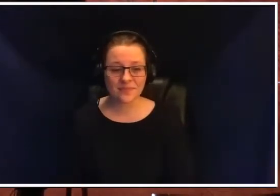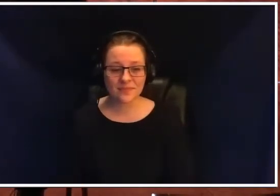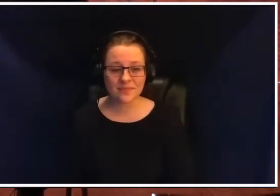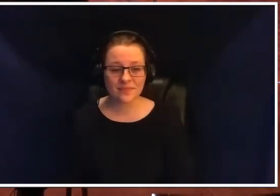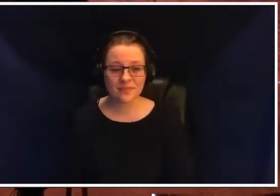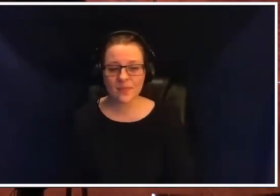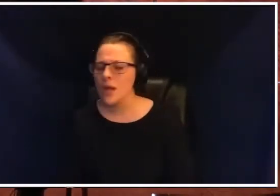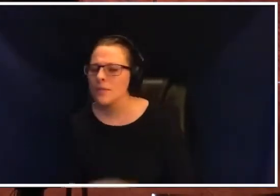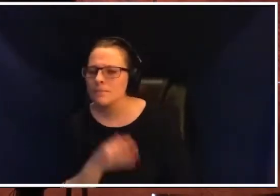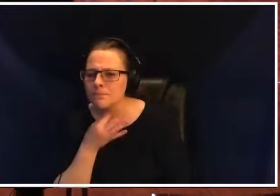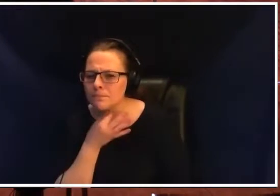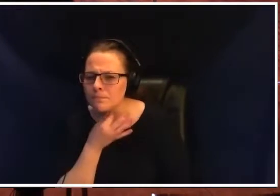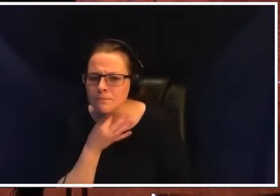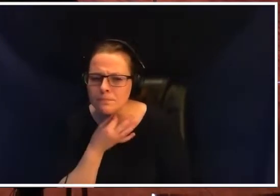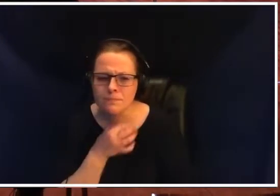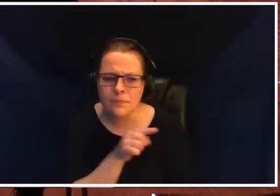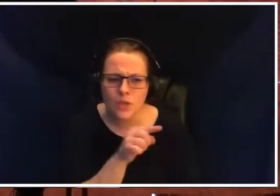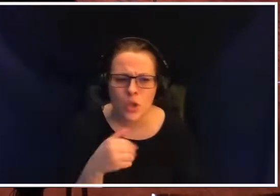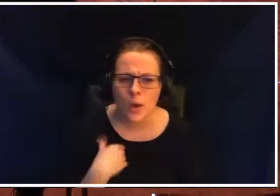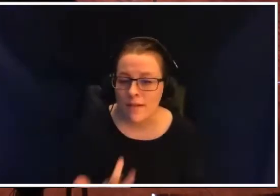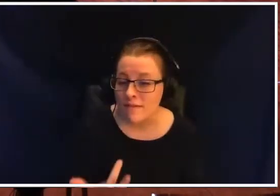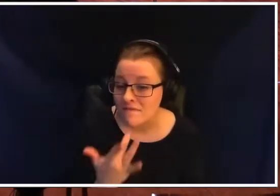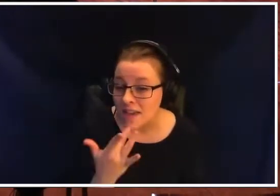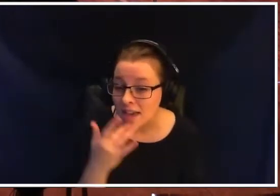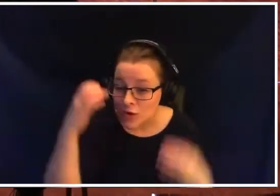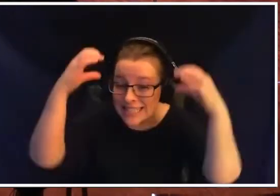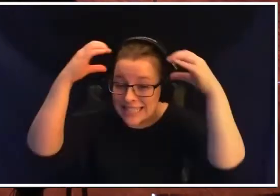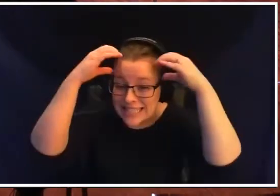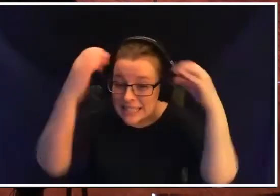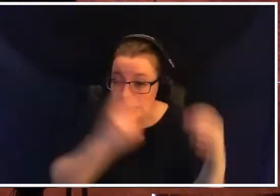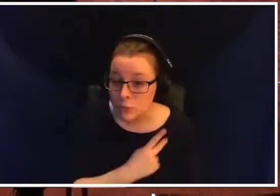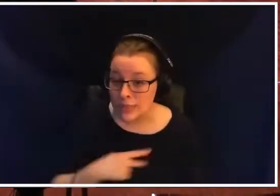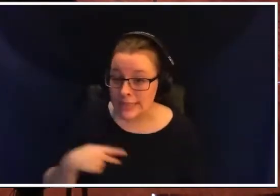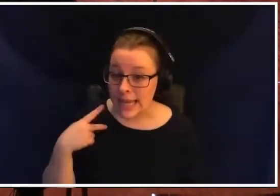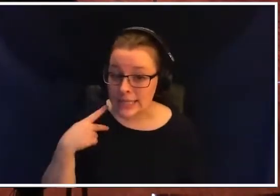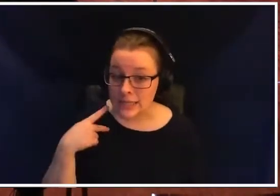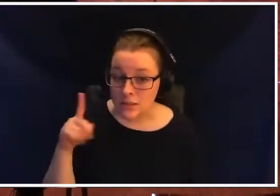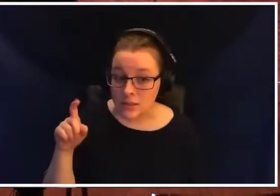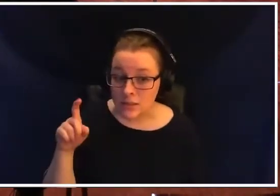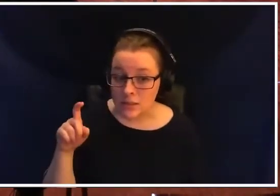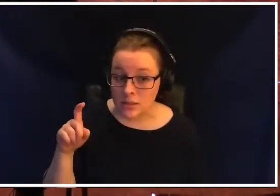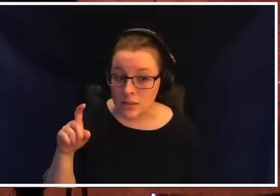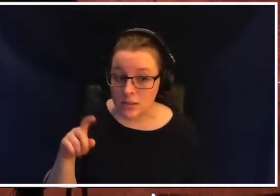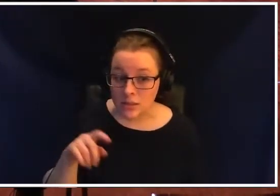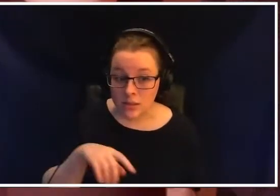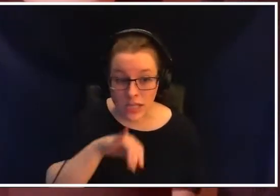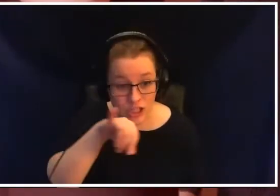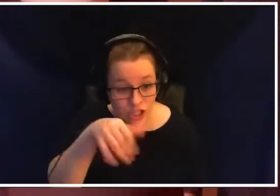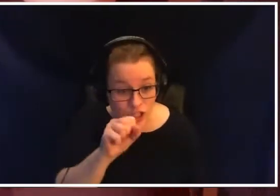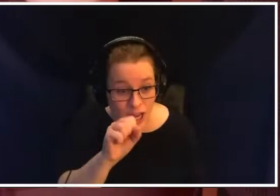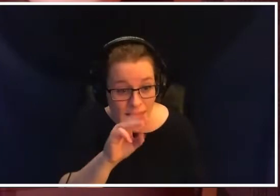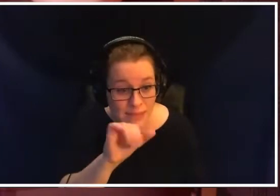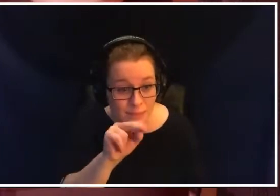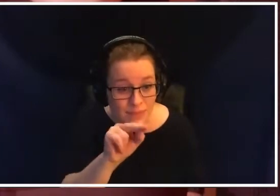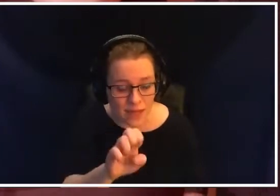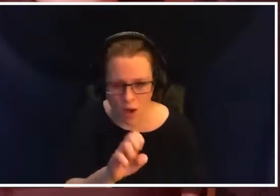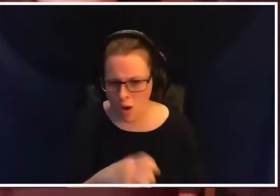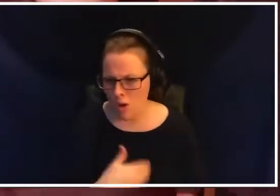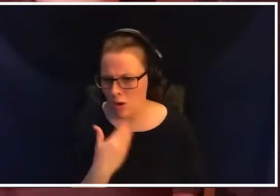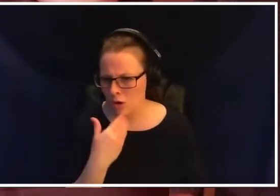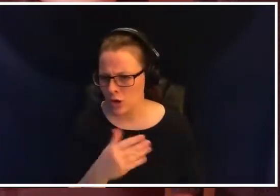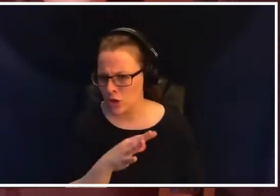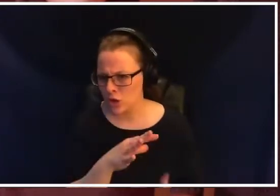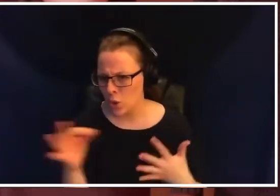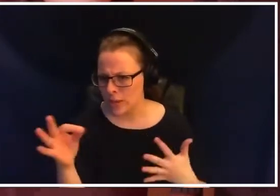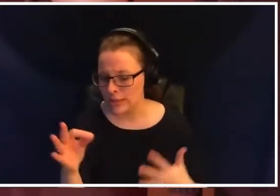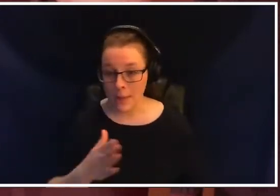Anyone in here have a favorite Disney princess? What is it? Jasmine. Ooh, good choice. Well, my favorite Disney princess